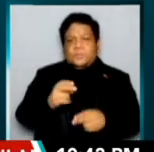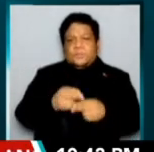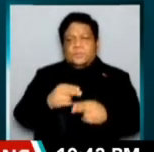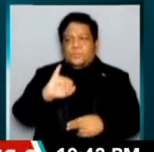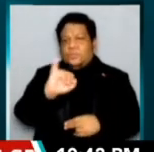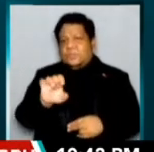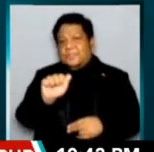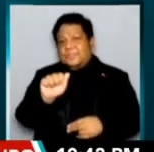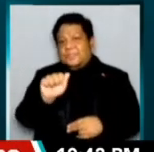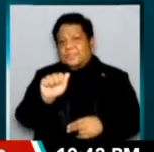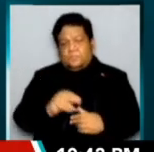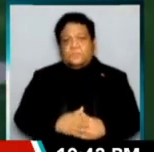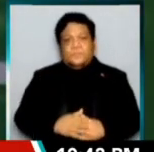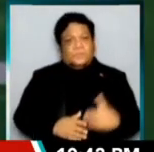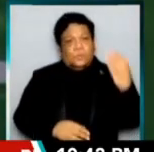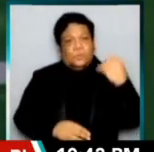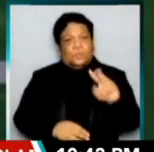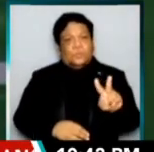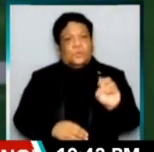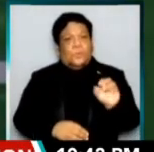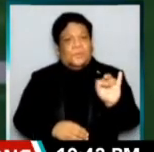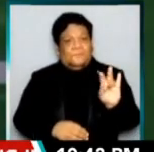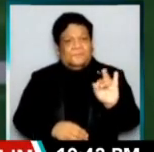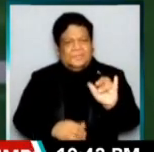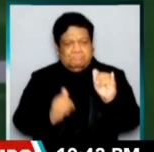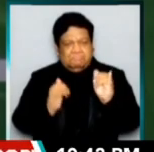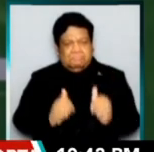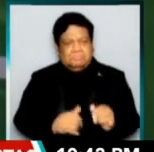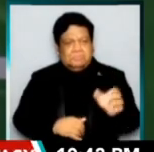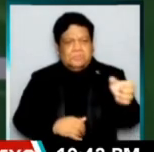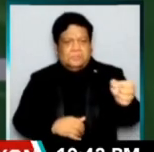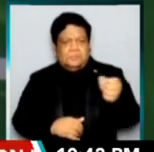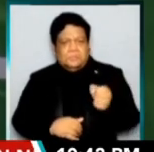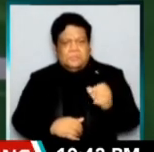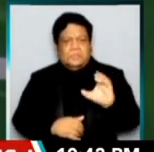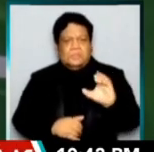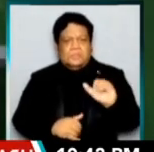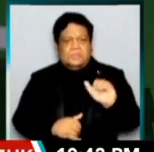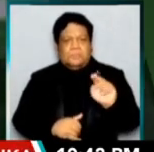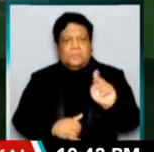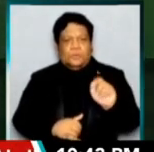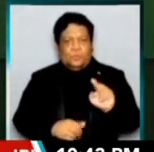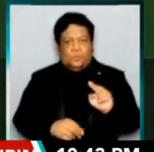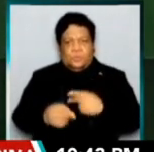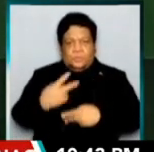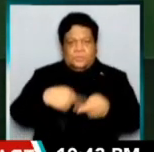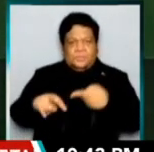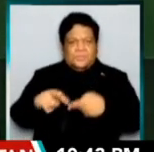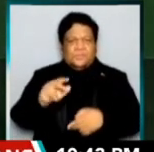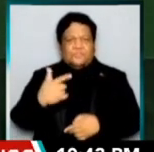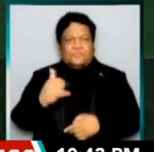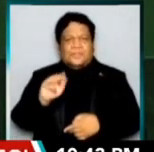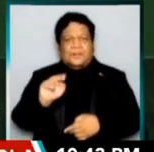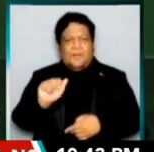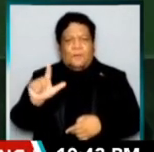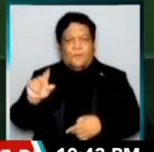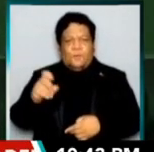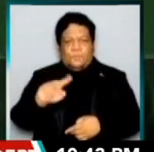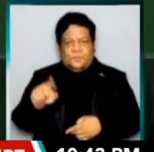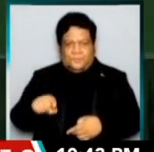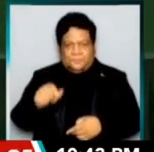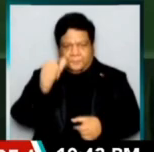Taong 2017 ang italagang kalihim ng DENR si Cimatu kapalit ni Gina Lopez. Bago maging kalihim